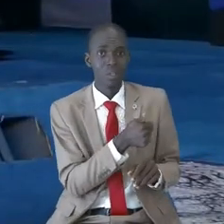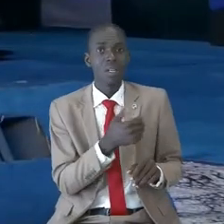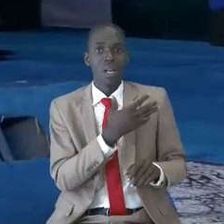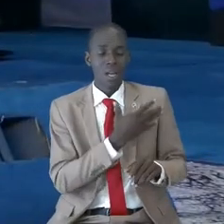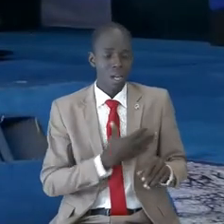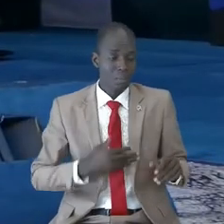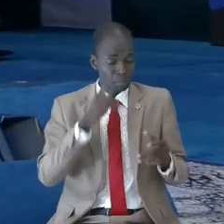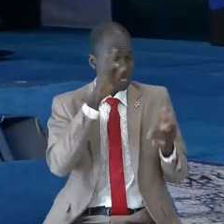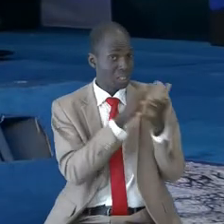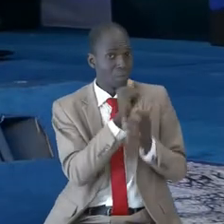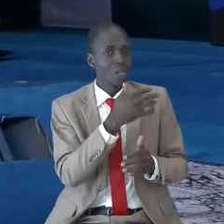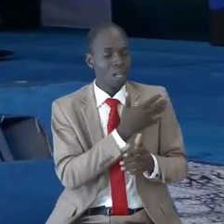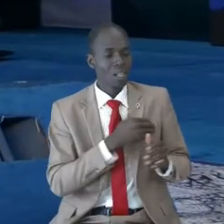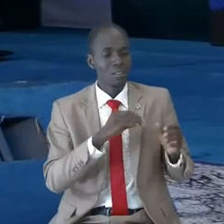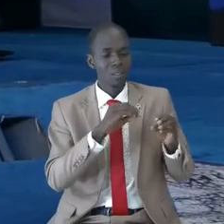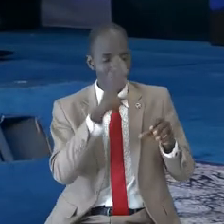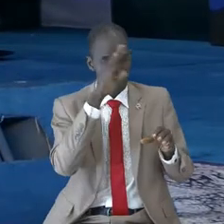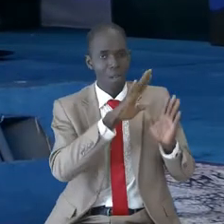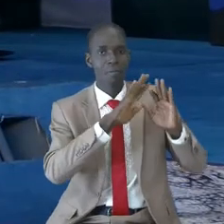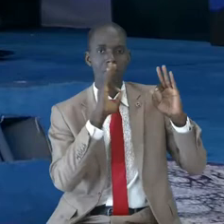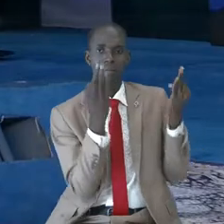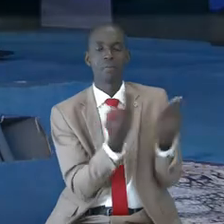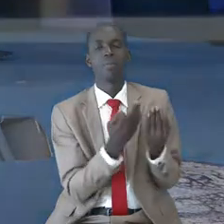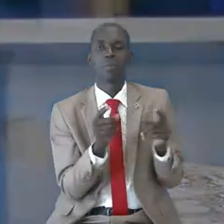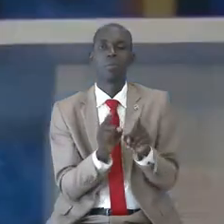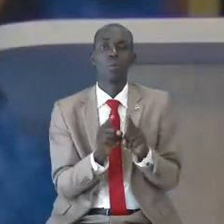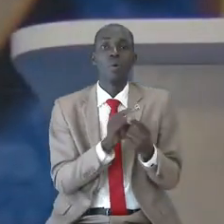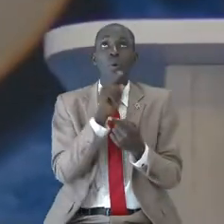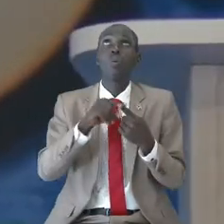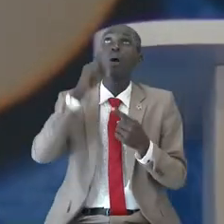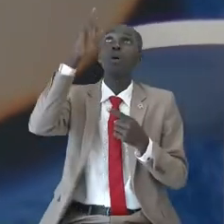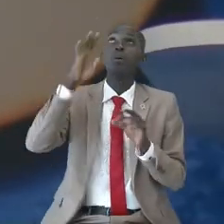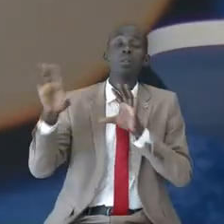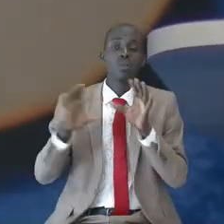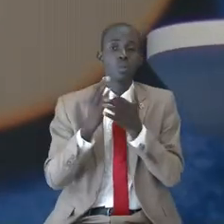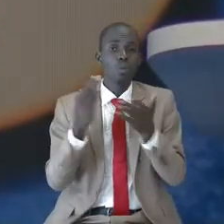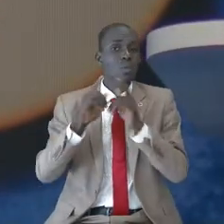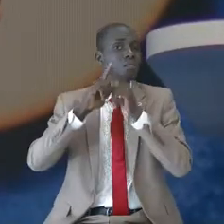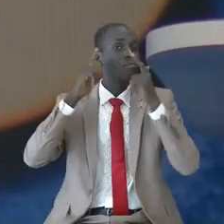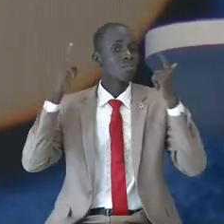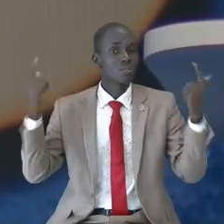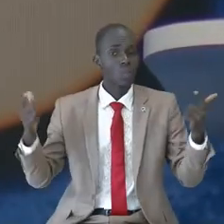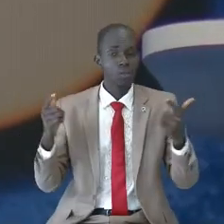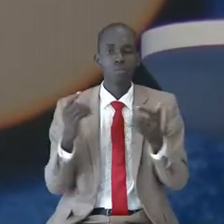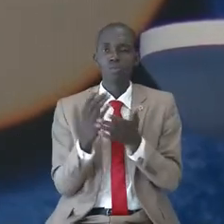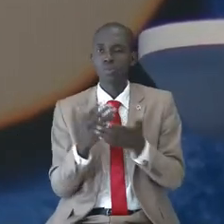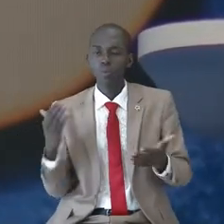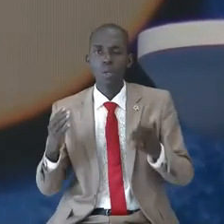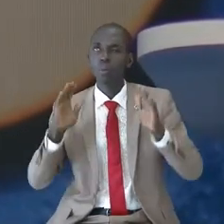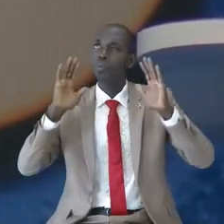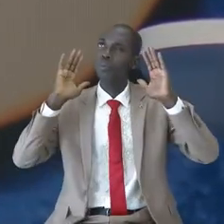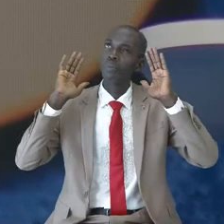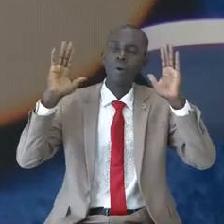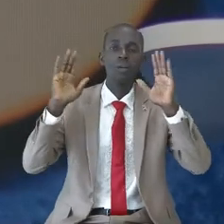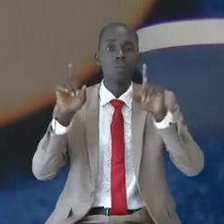his whole house. When the Lord has done something great and something wonderful like